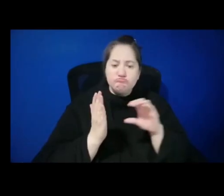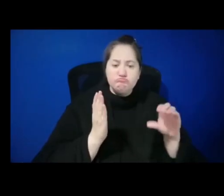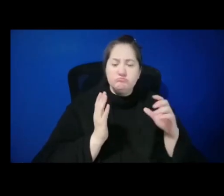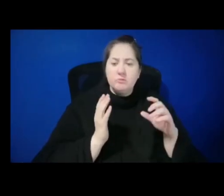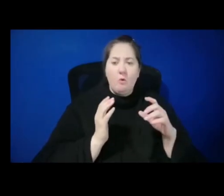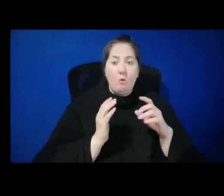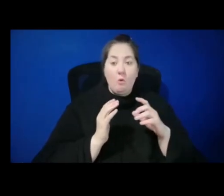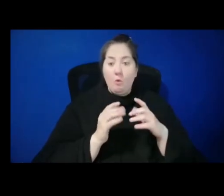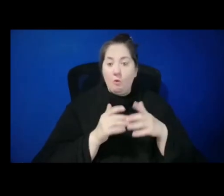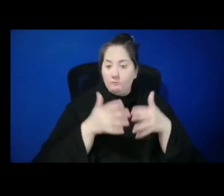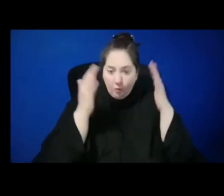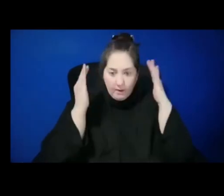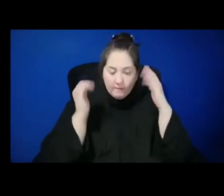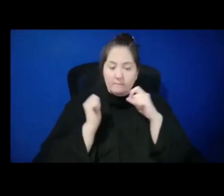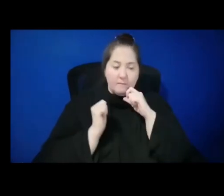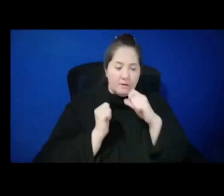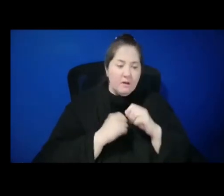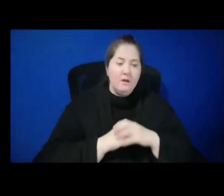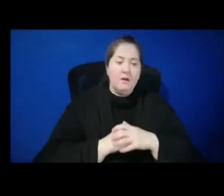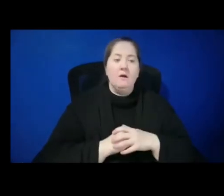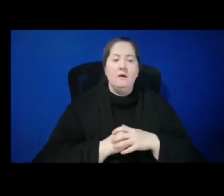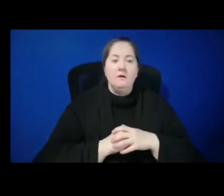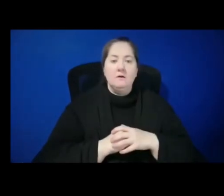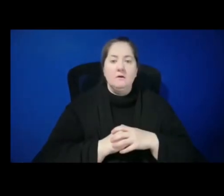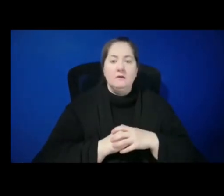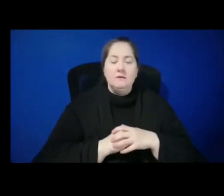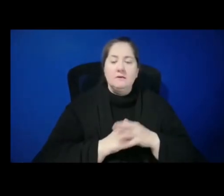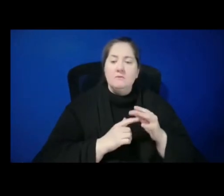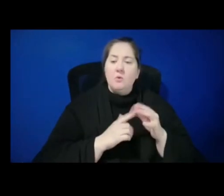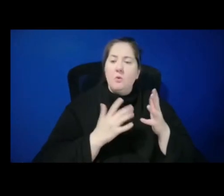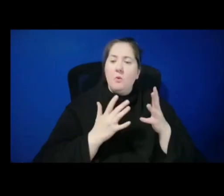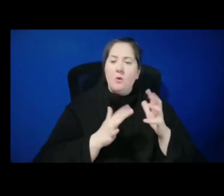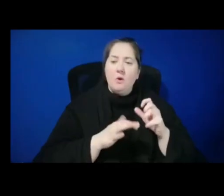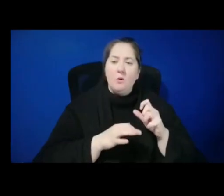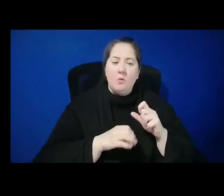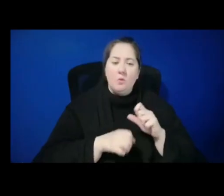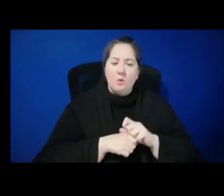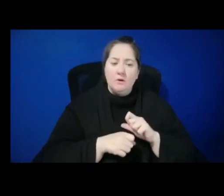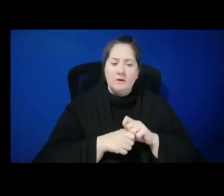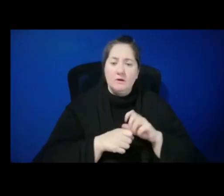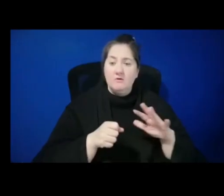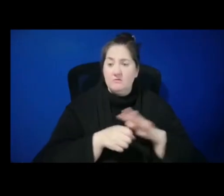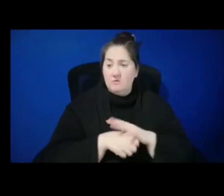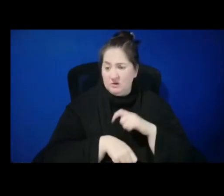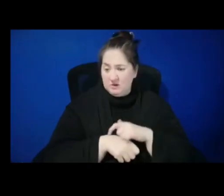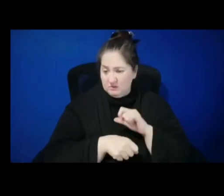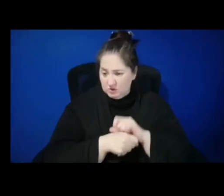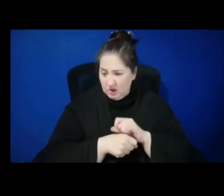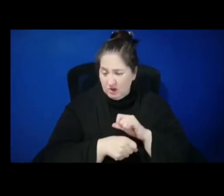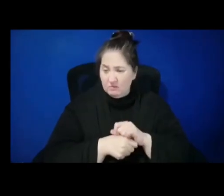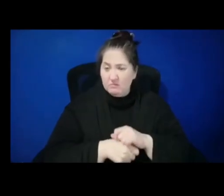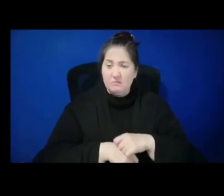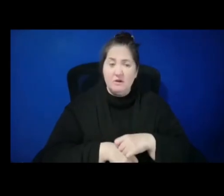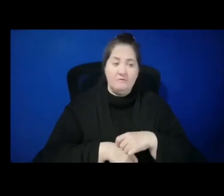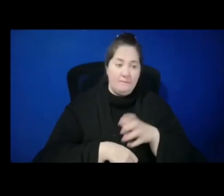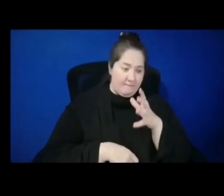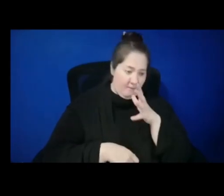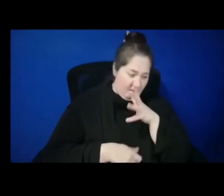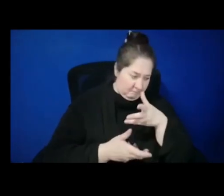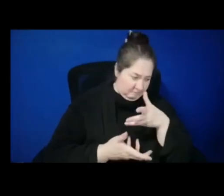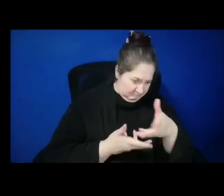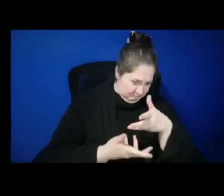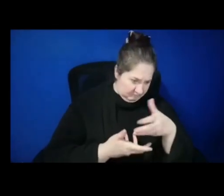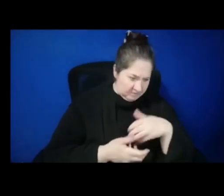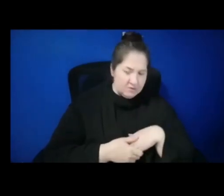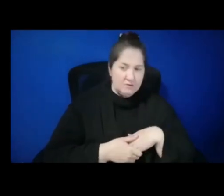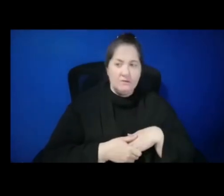And especially when we're already working, like I'm already working a full-time job. I'm a full-time mom. I want to be able to do